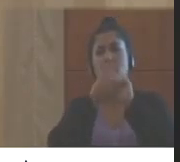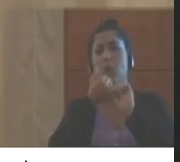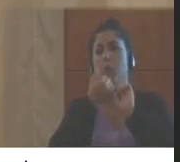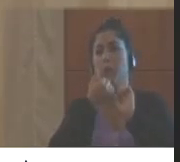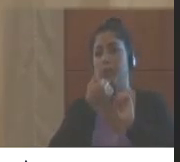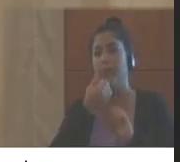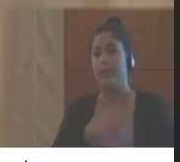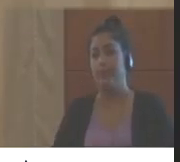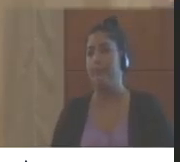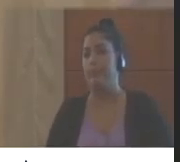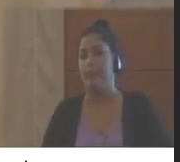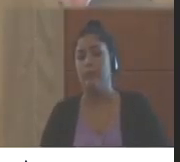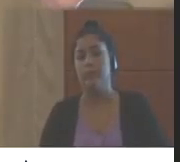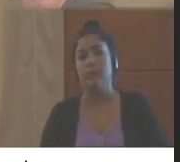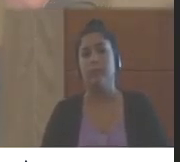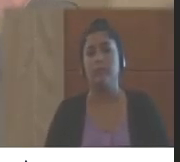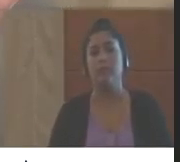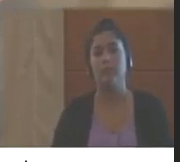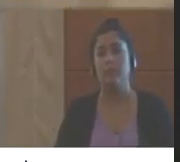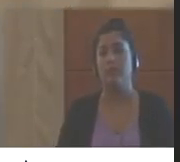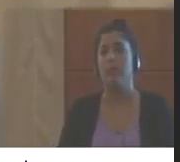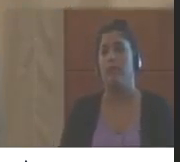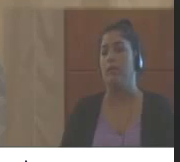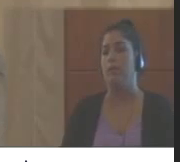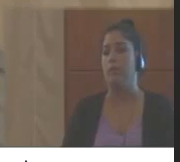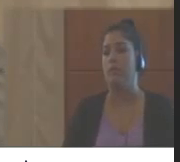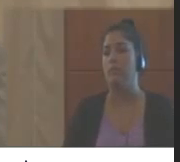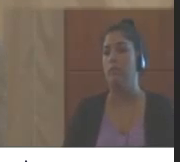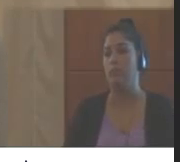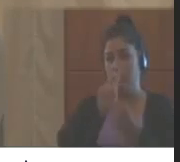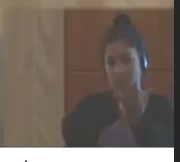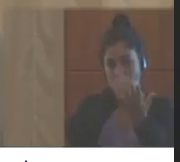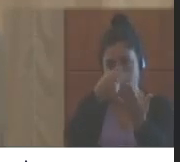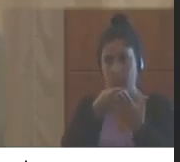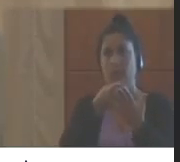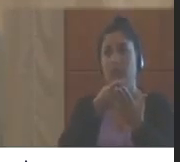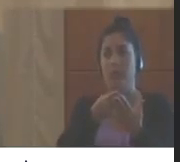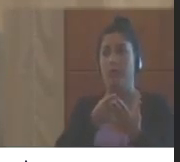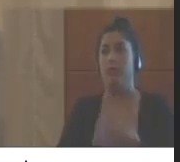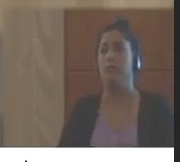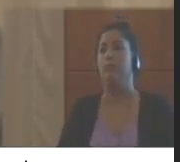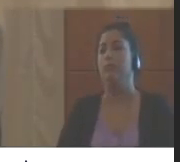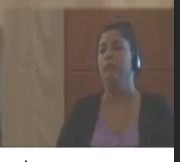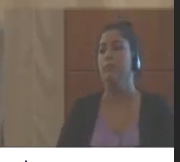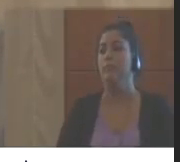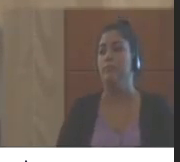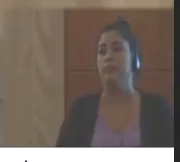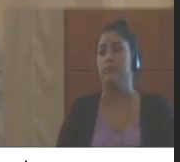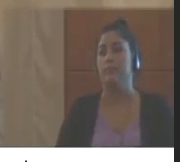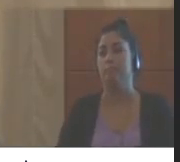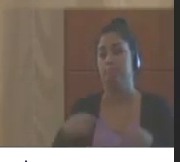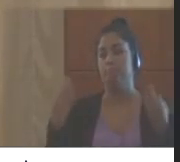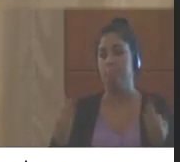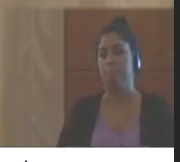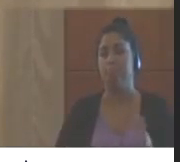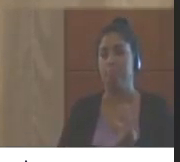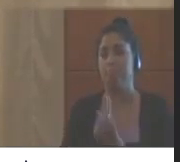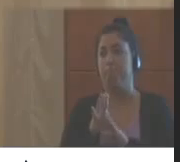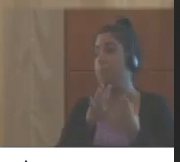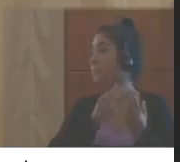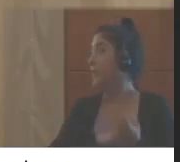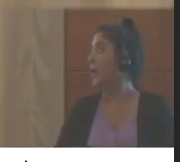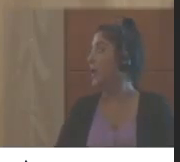budgetary and financial issues to undertake a fundamental participation on disaster risk management. We are going